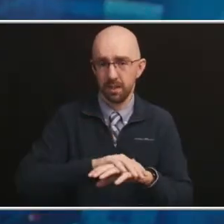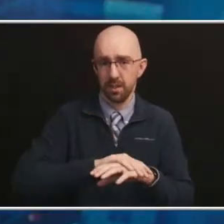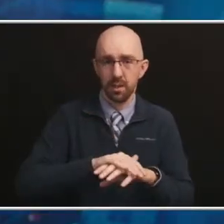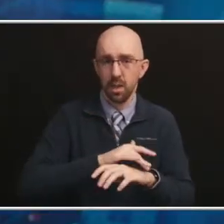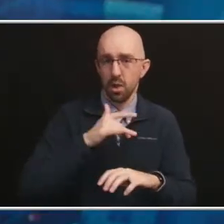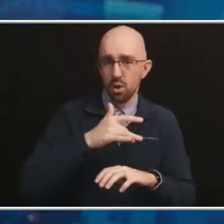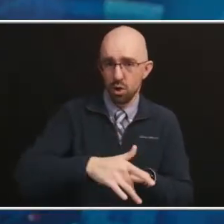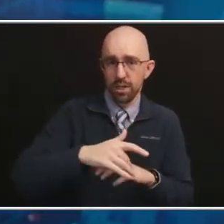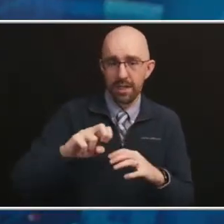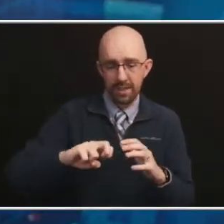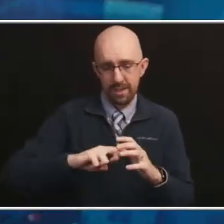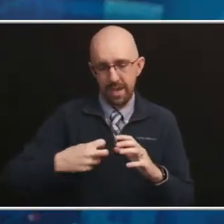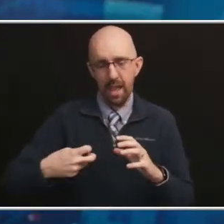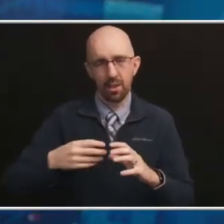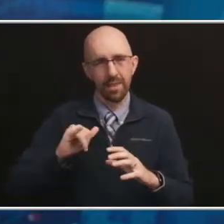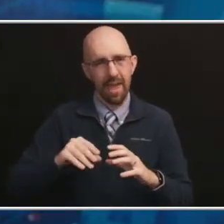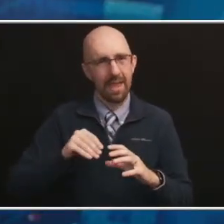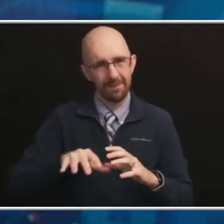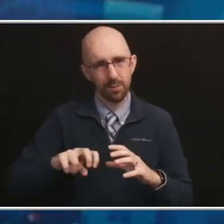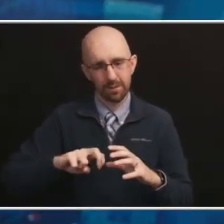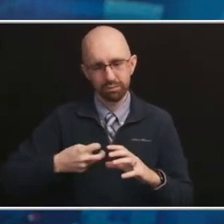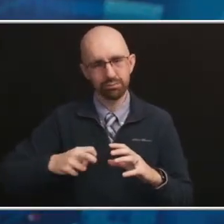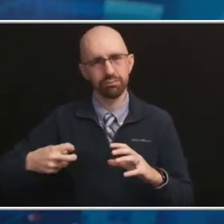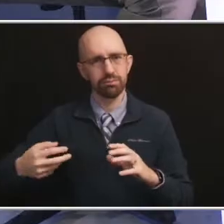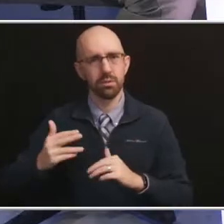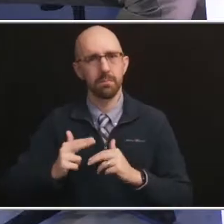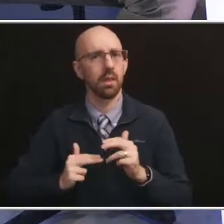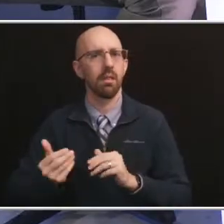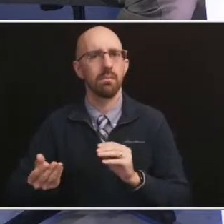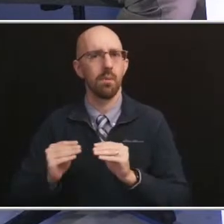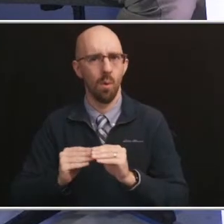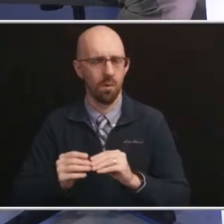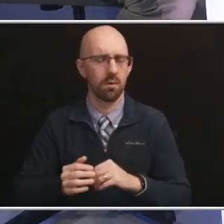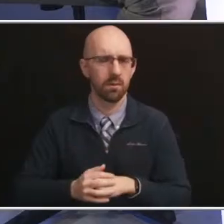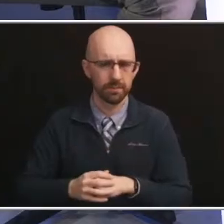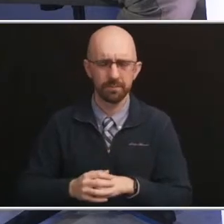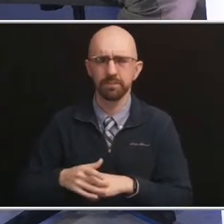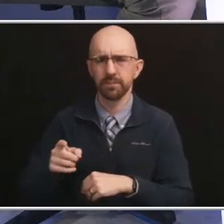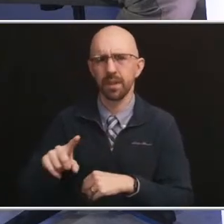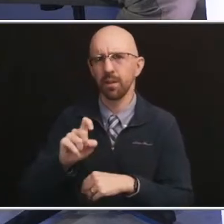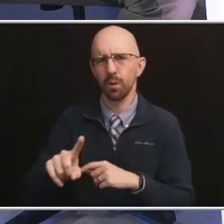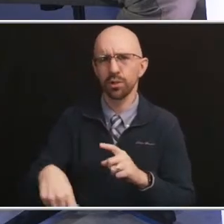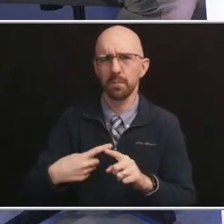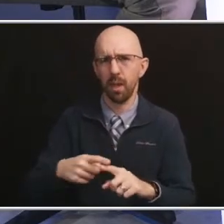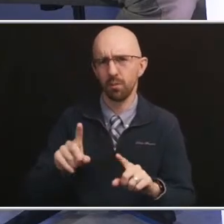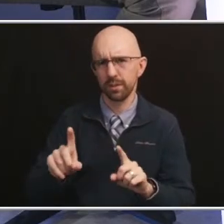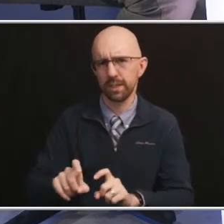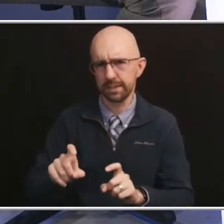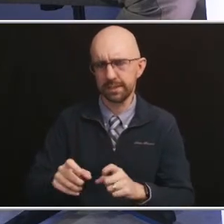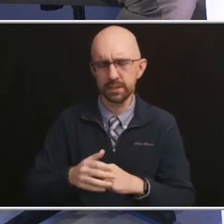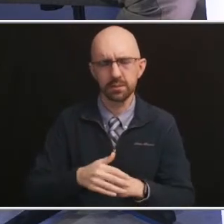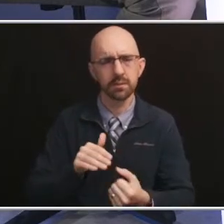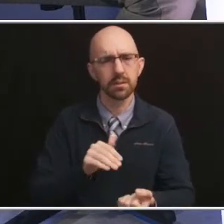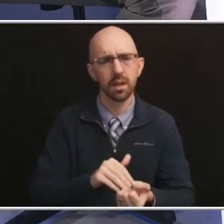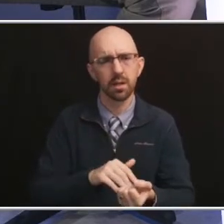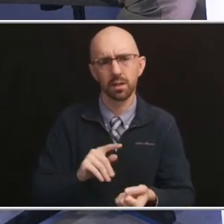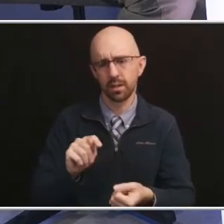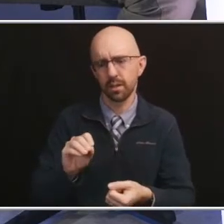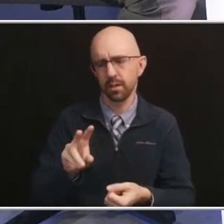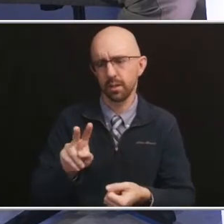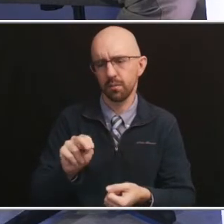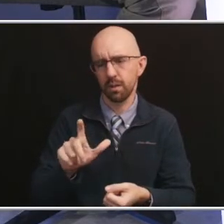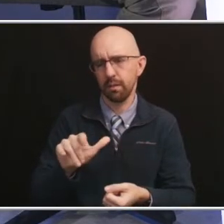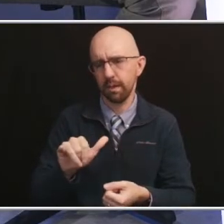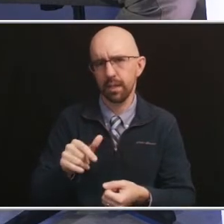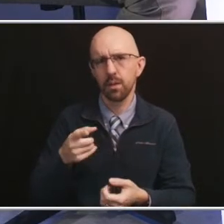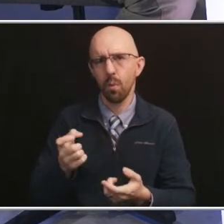influence the rate of tangle development. Marcia has a question about testing. Dr. Townley, I'll ask you this. Marcia wants to